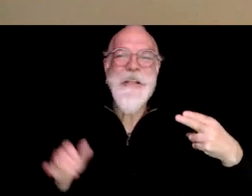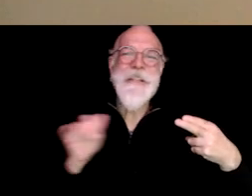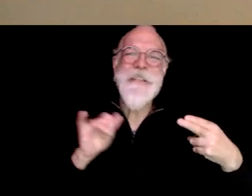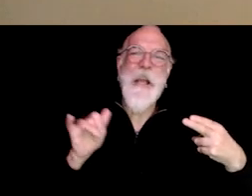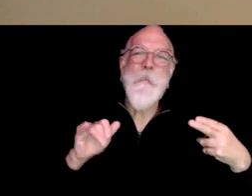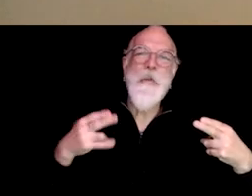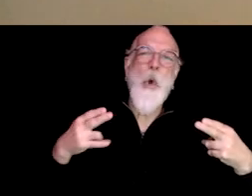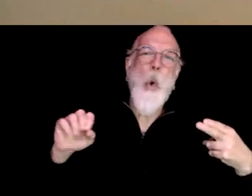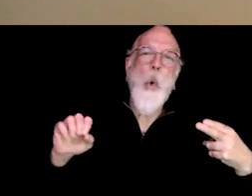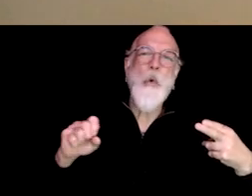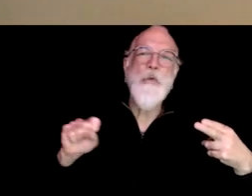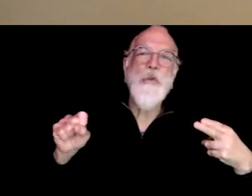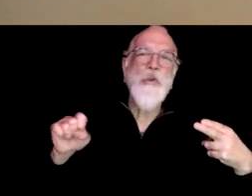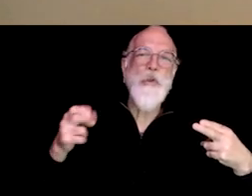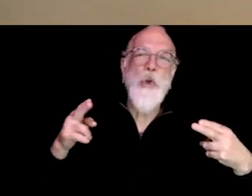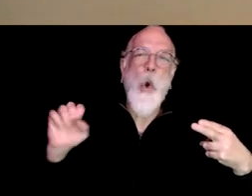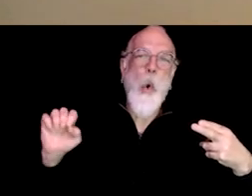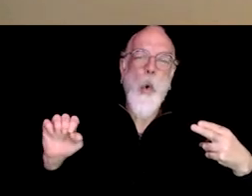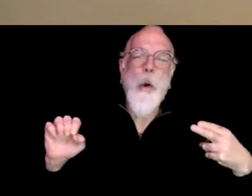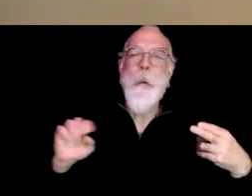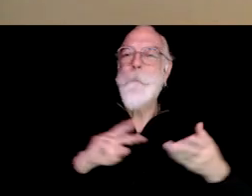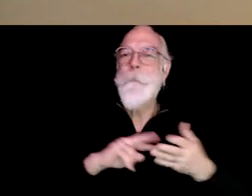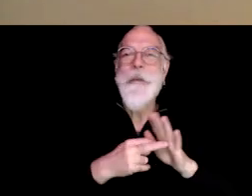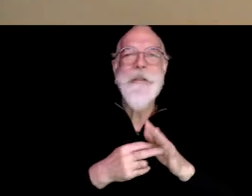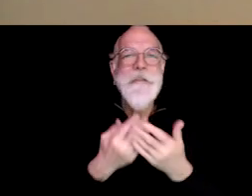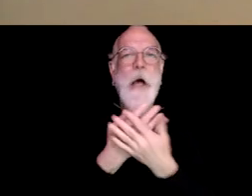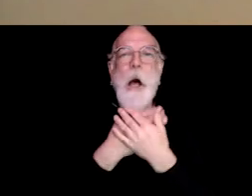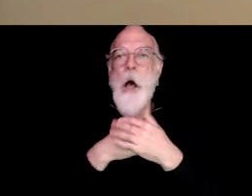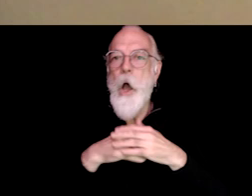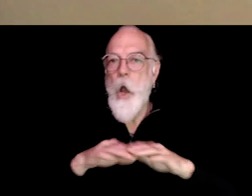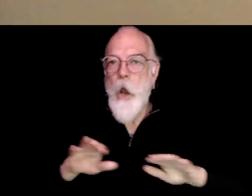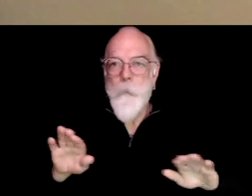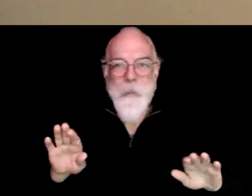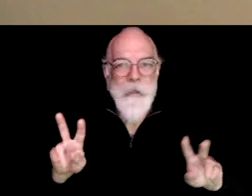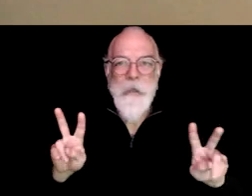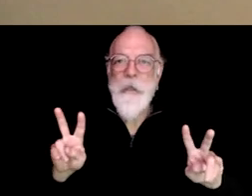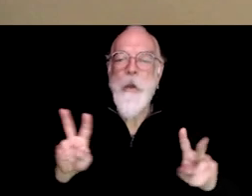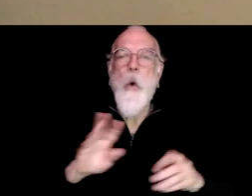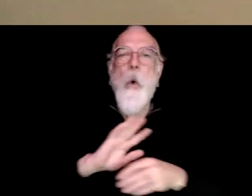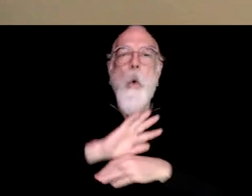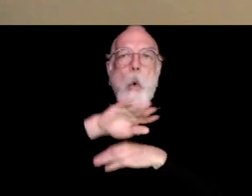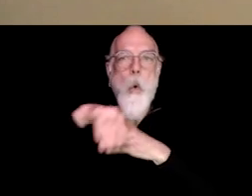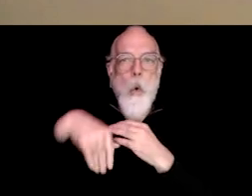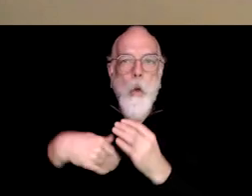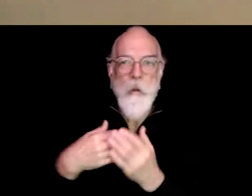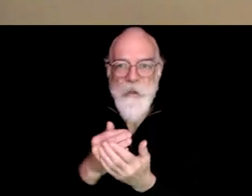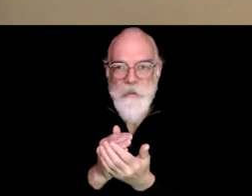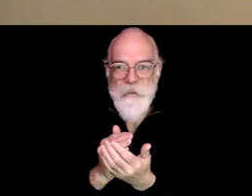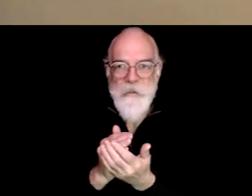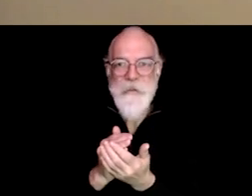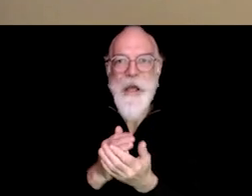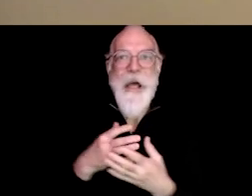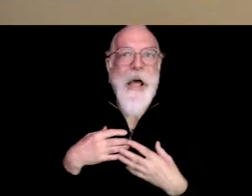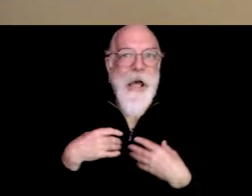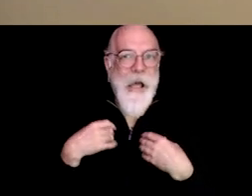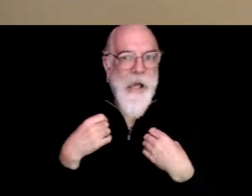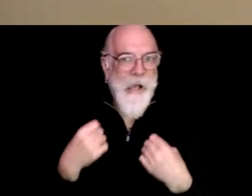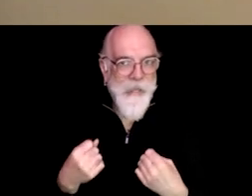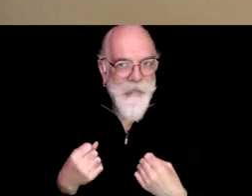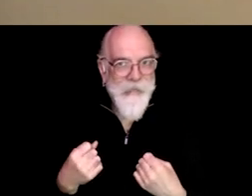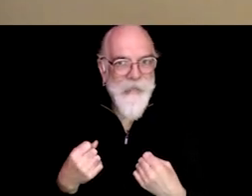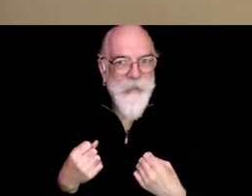Hojo, which means having to do with harmony, wholeness, and health,